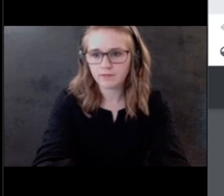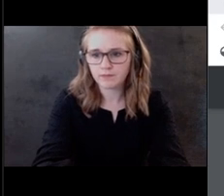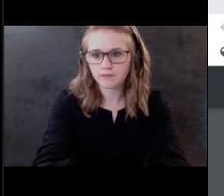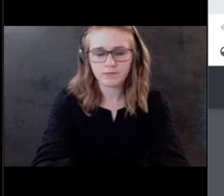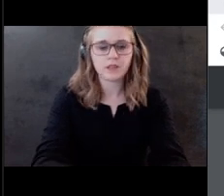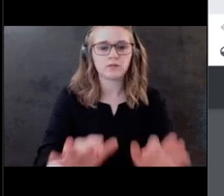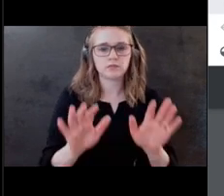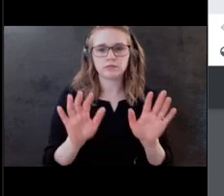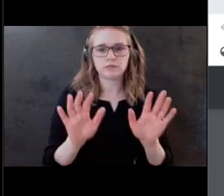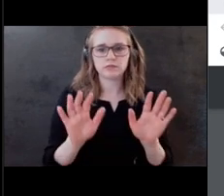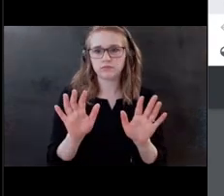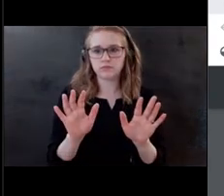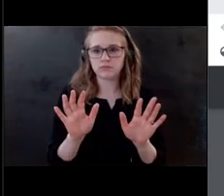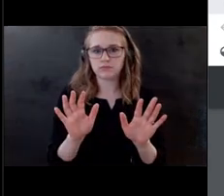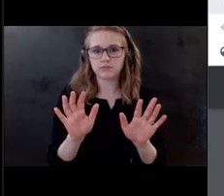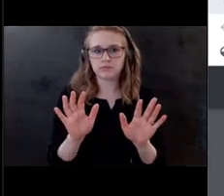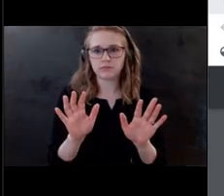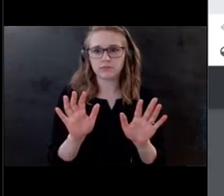Hello.